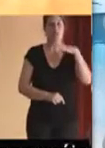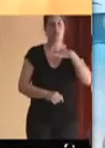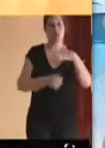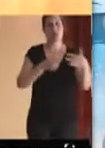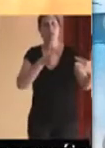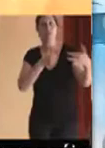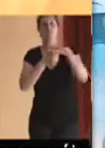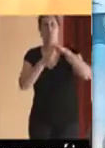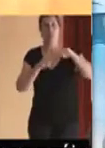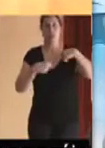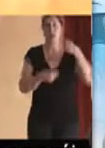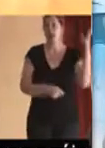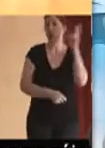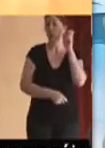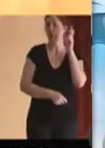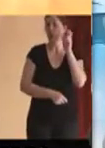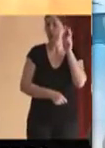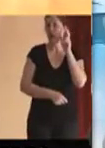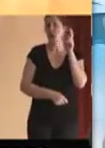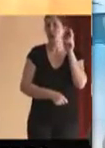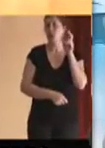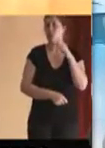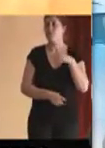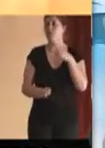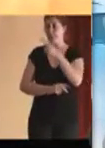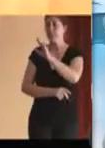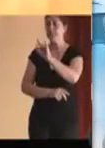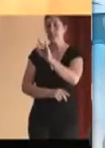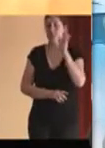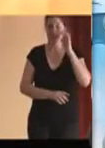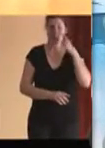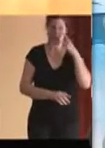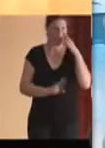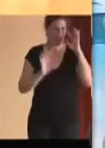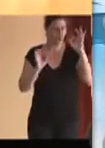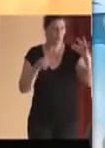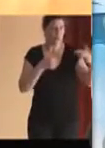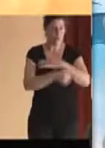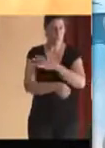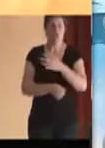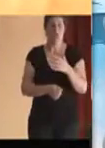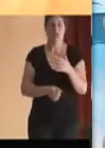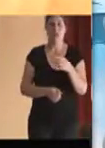generate interfere with the perception of the blind person.